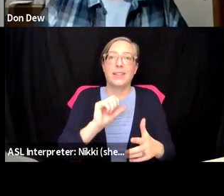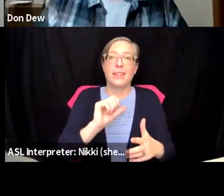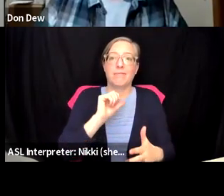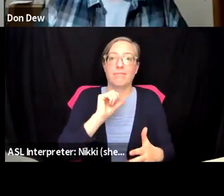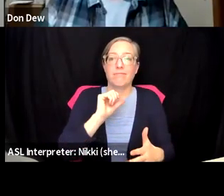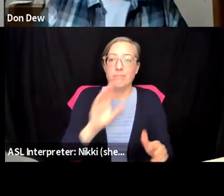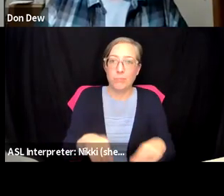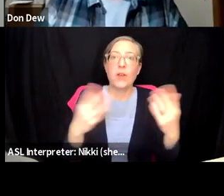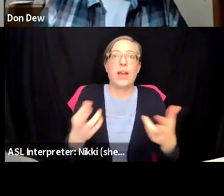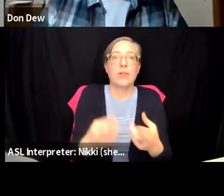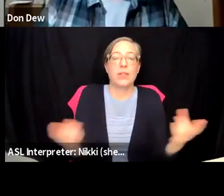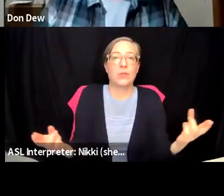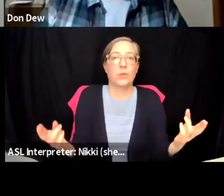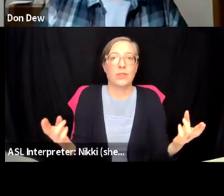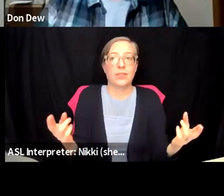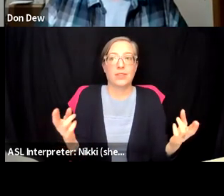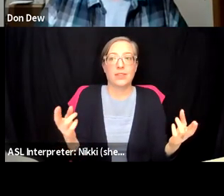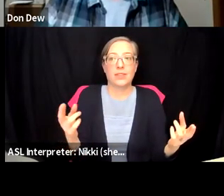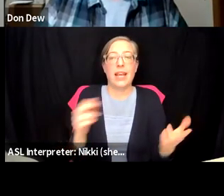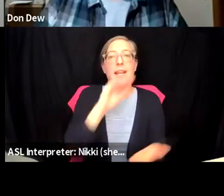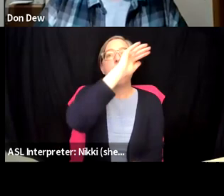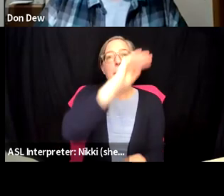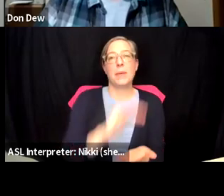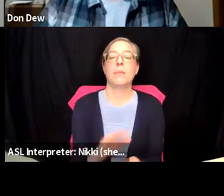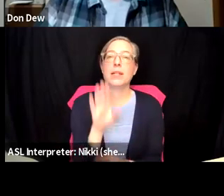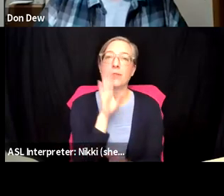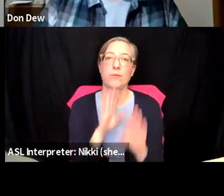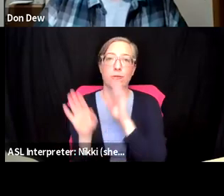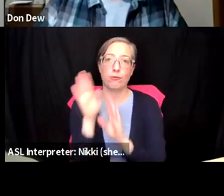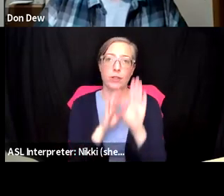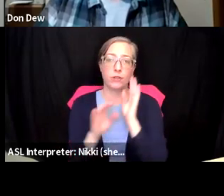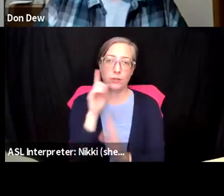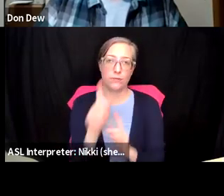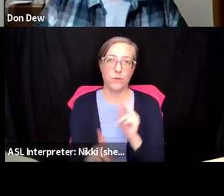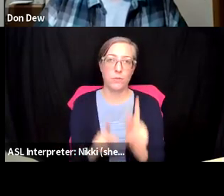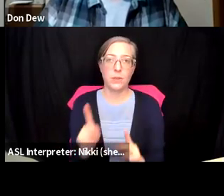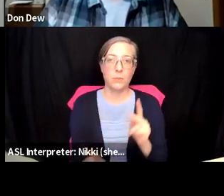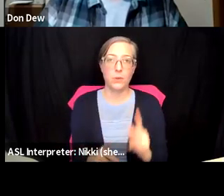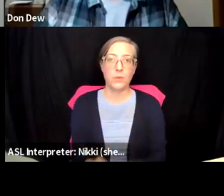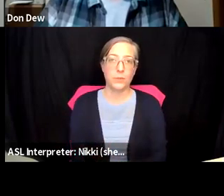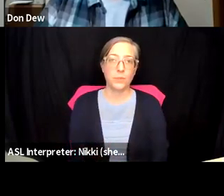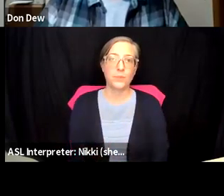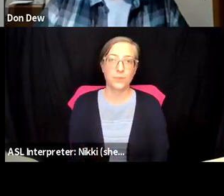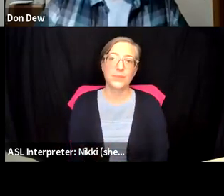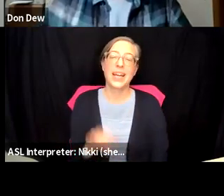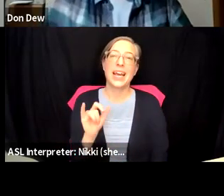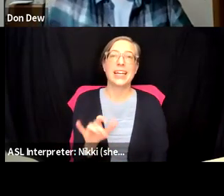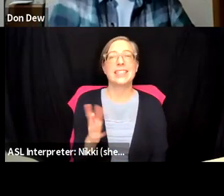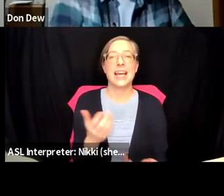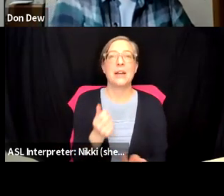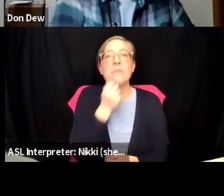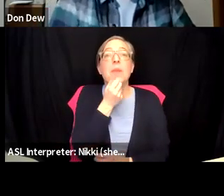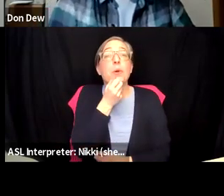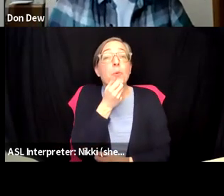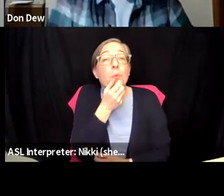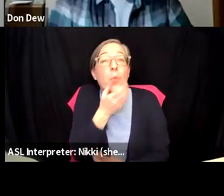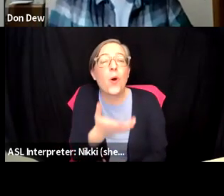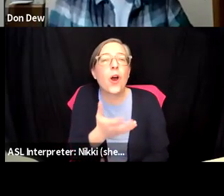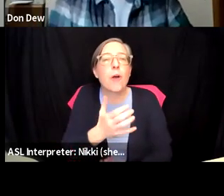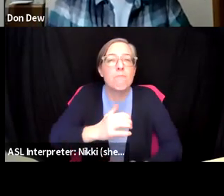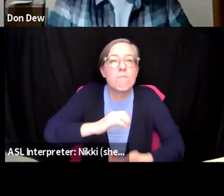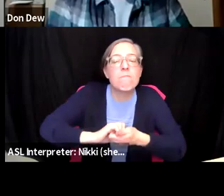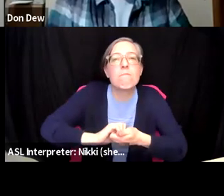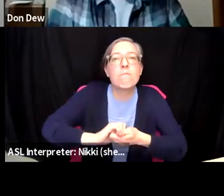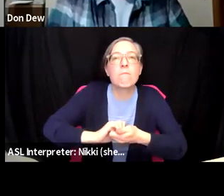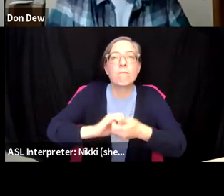get frustrated more than they already are, and they have a place to go. And it's that warm handoff. So information referral,